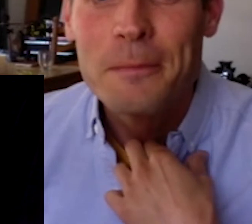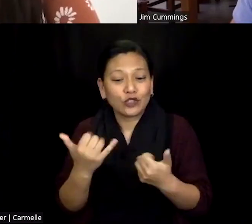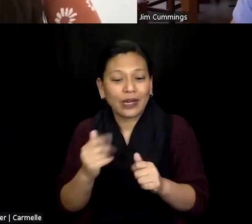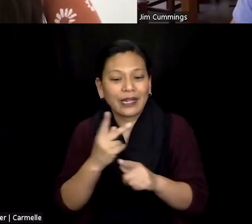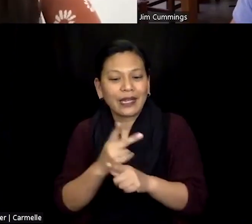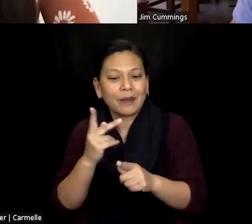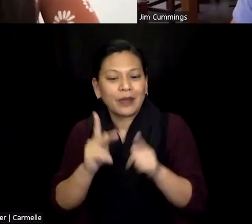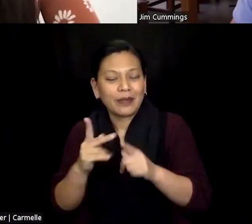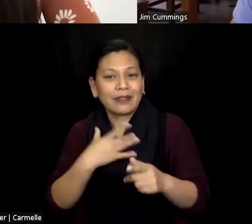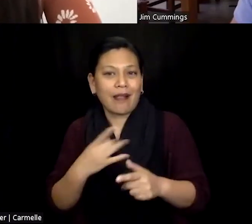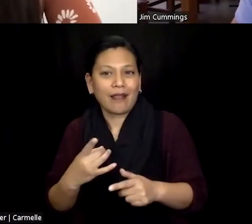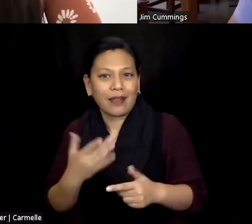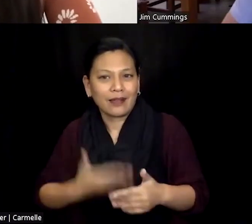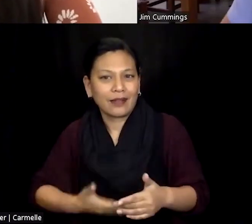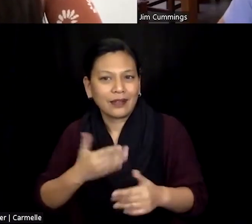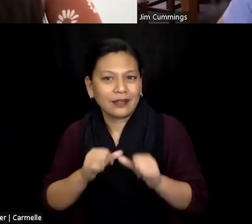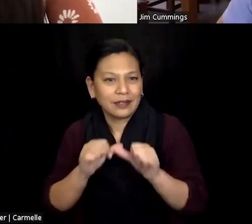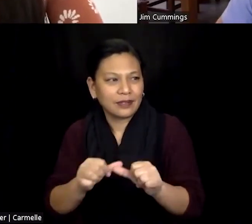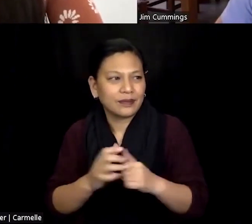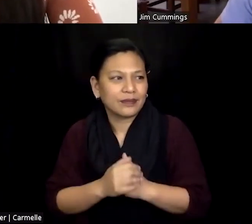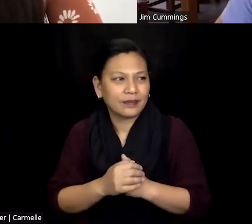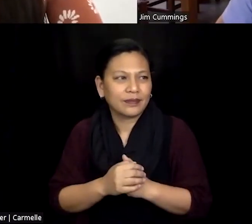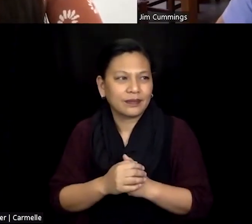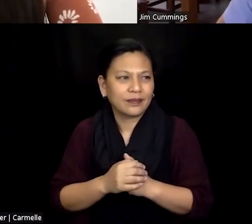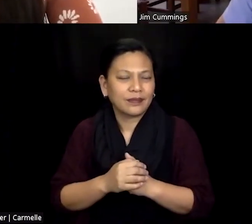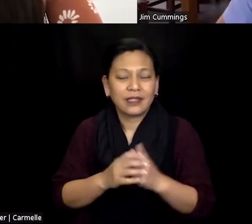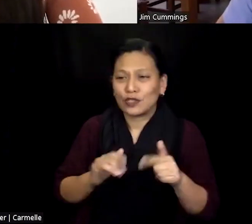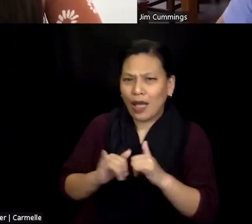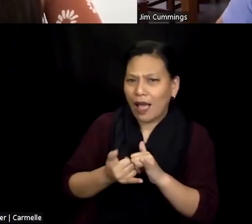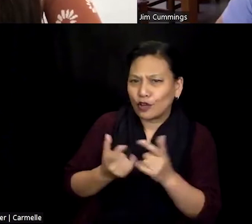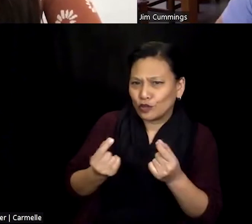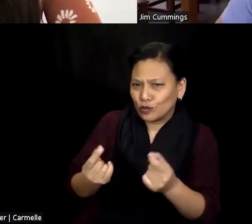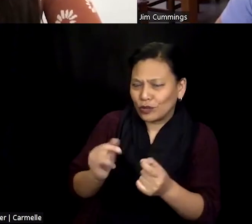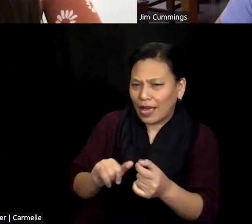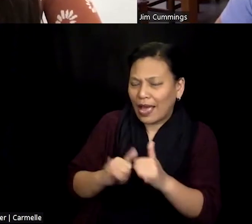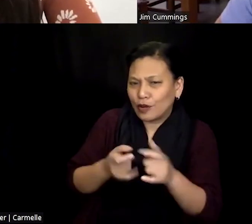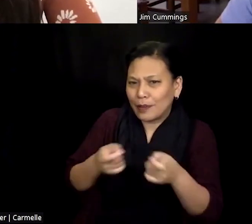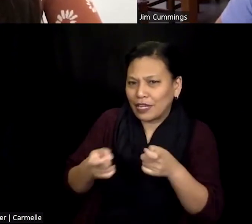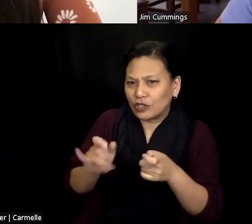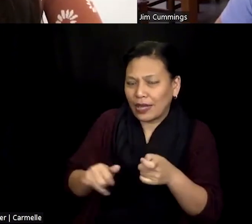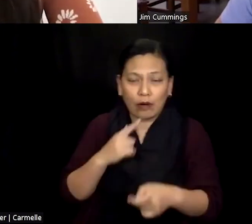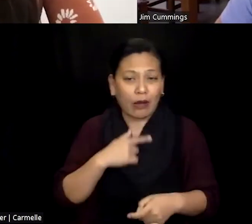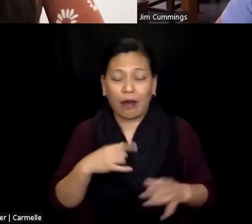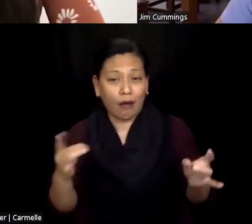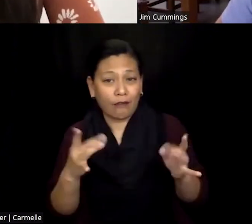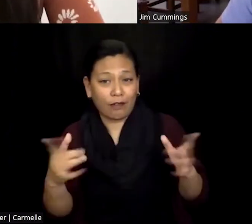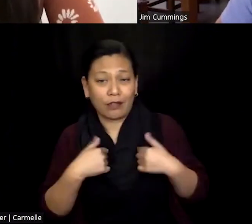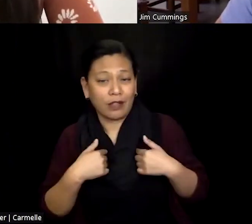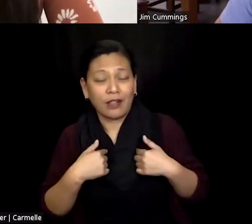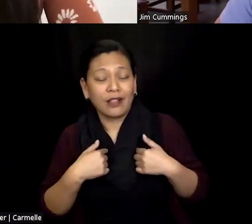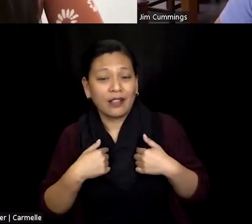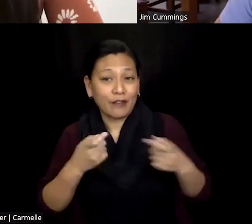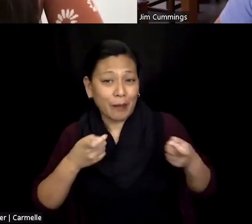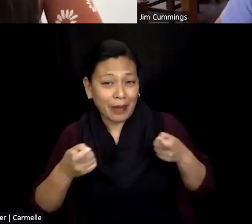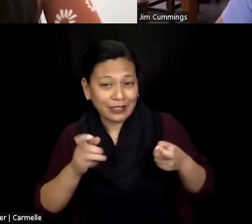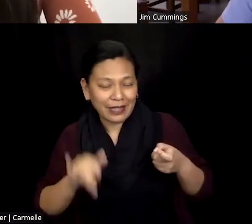movie. But how do you play that fine line? Because I'm bad at it. I'm really bad at it. Yeah. I mean, I'm really